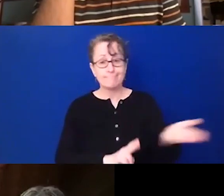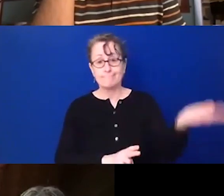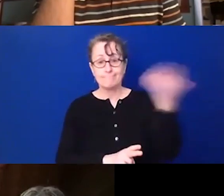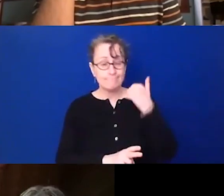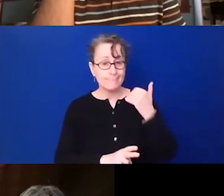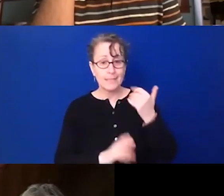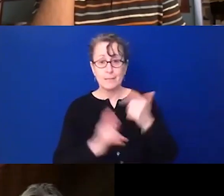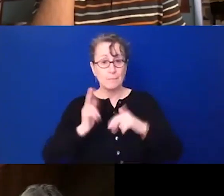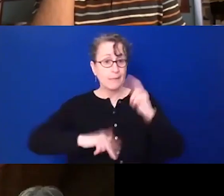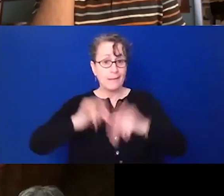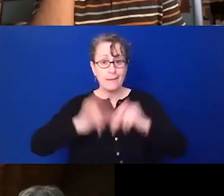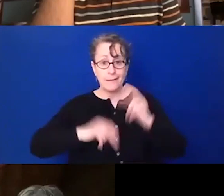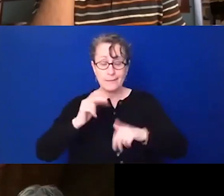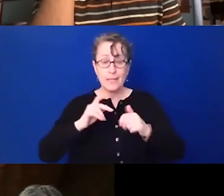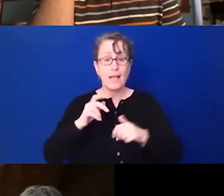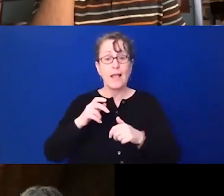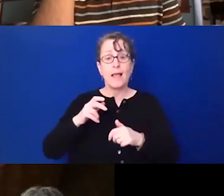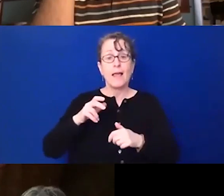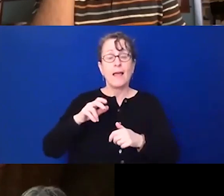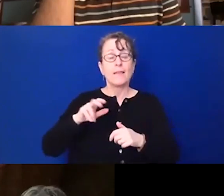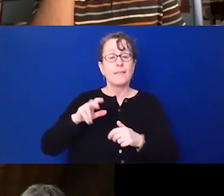itself and also